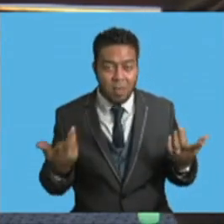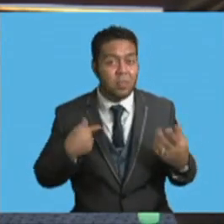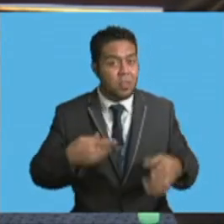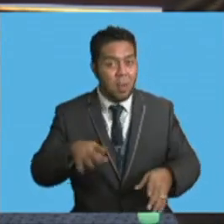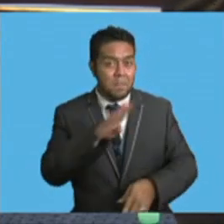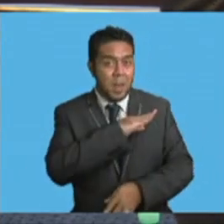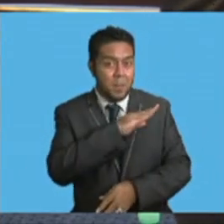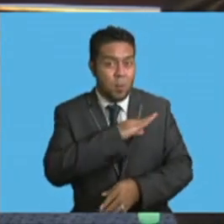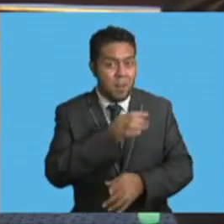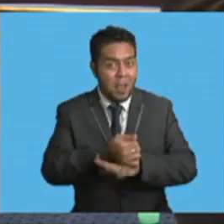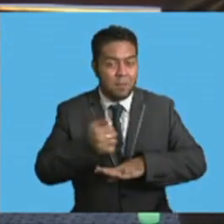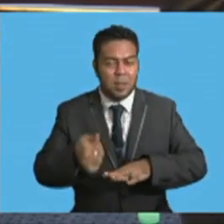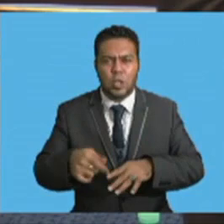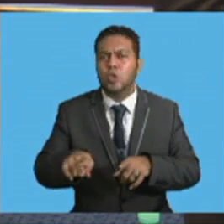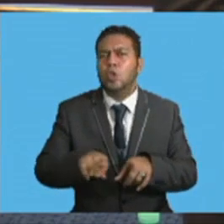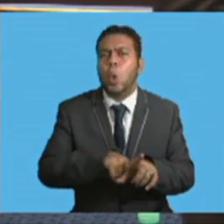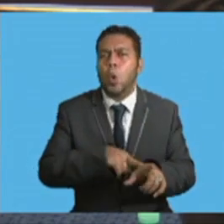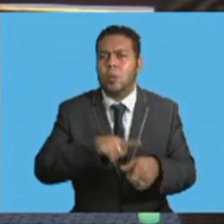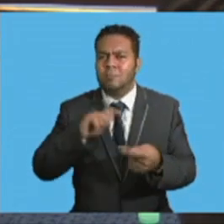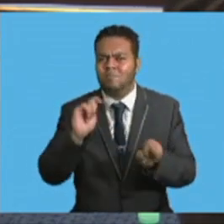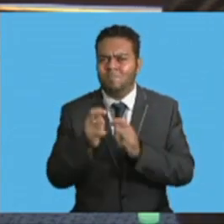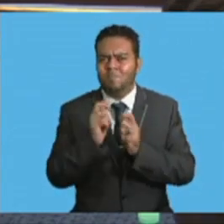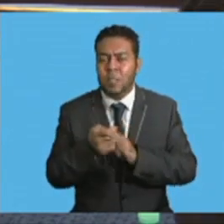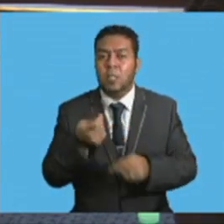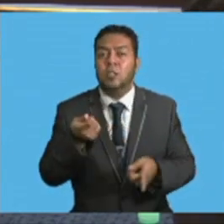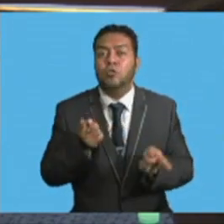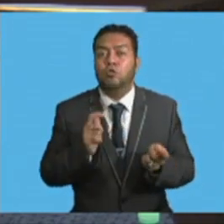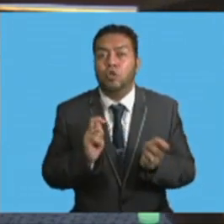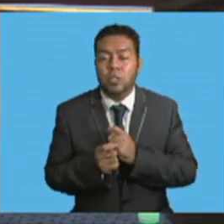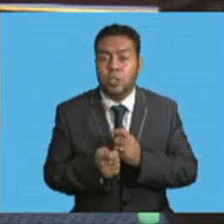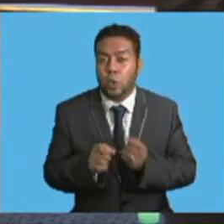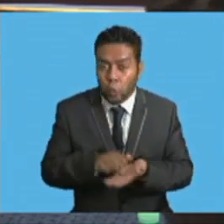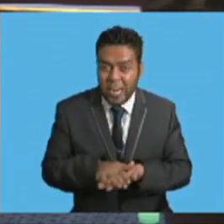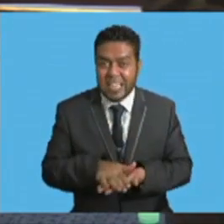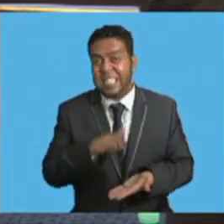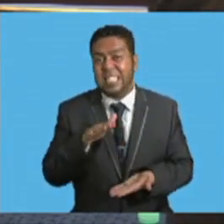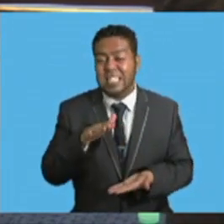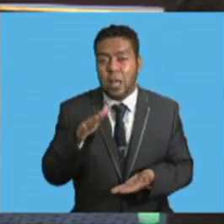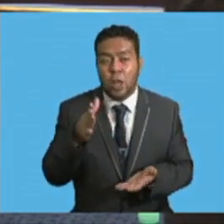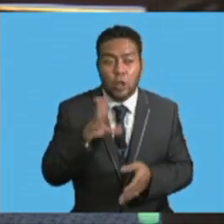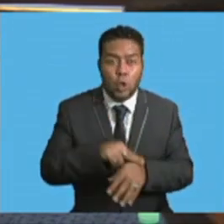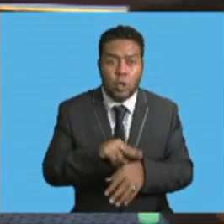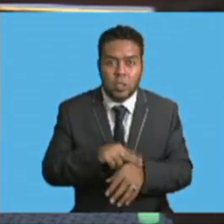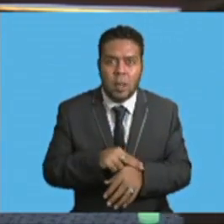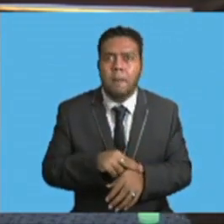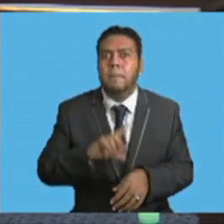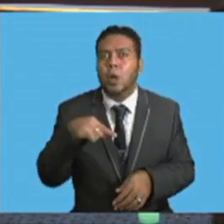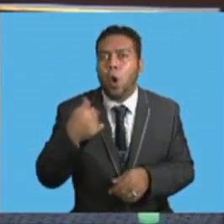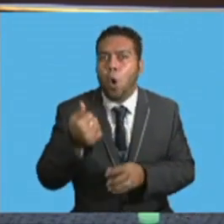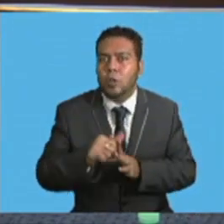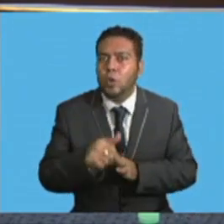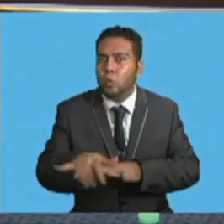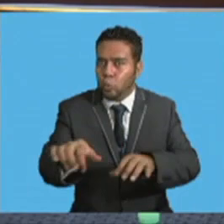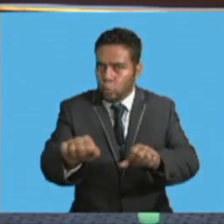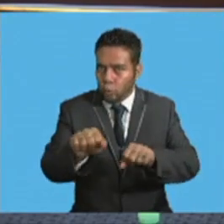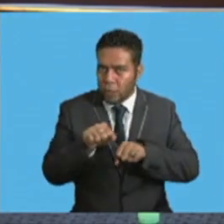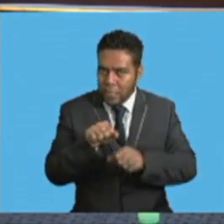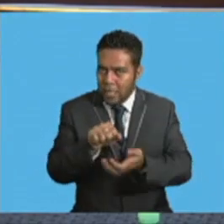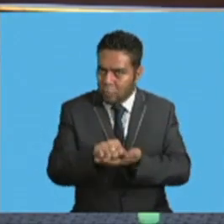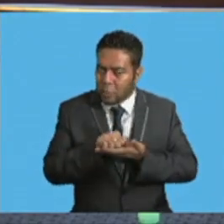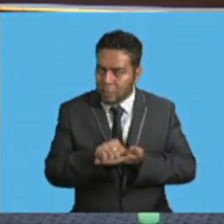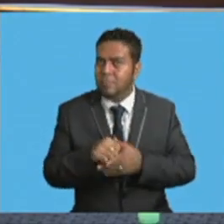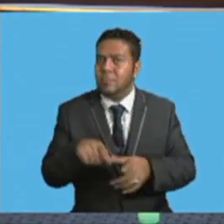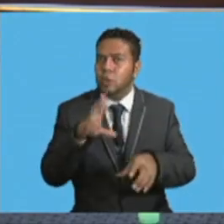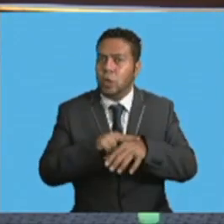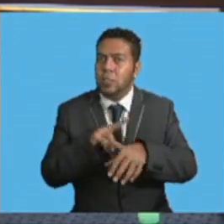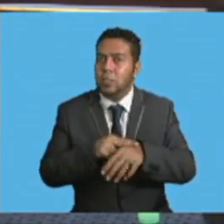government slowly began to implement changes, not only to increase doctors' position, but to retain doctors. Since